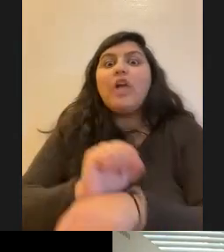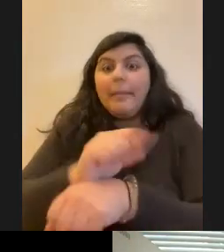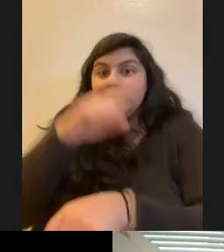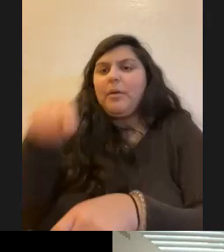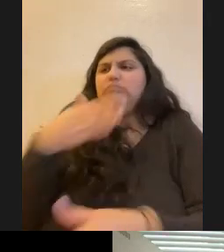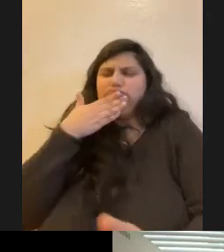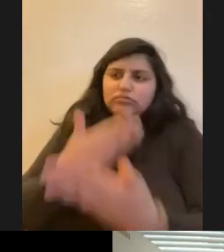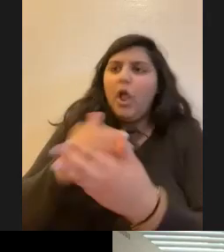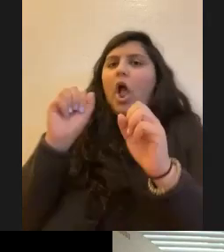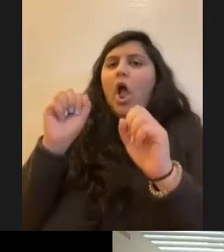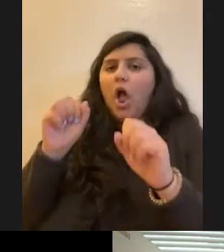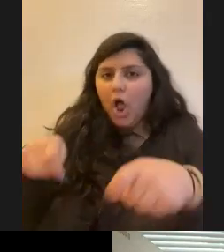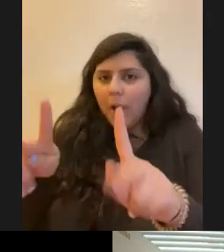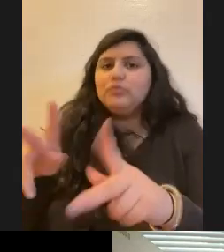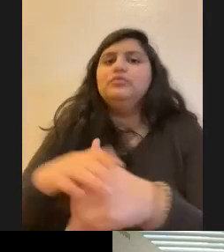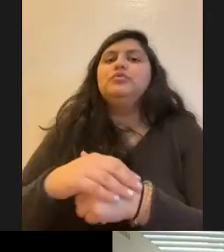opportunity.